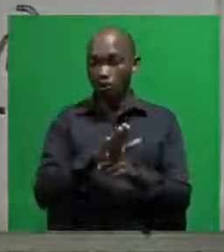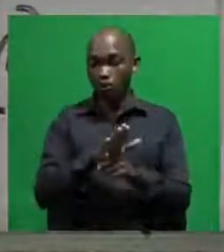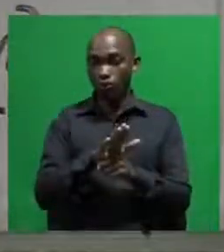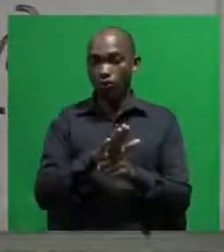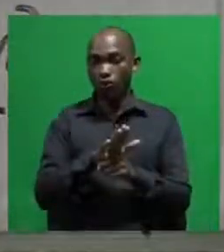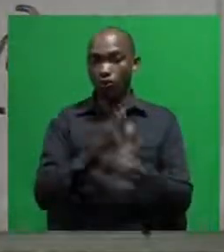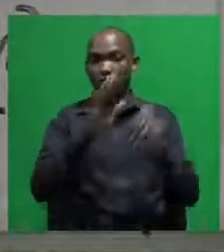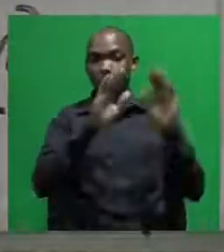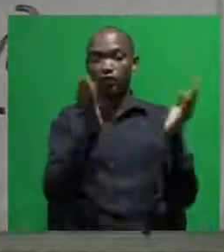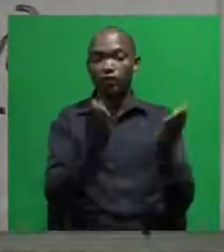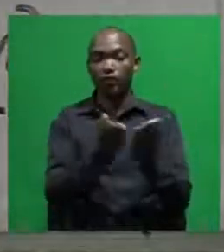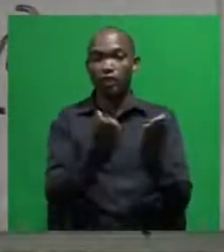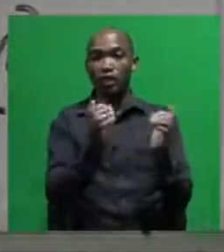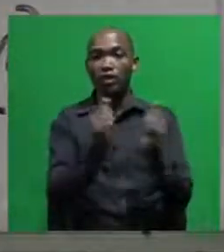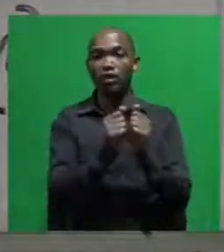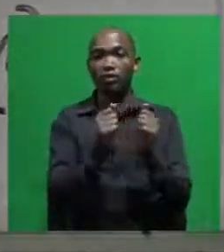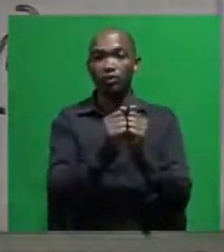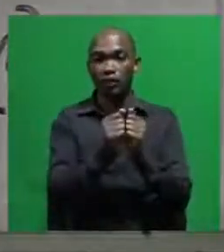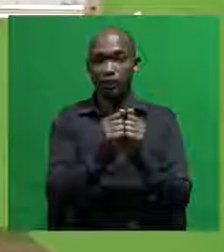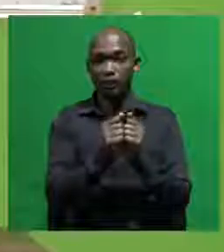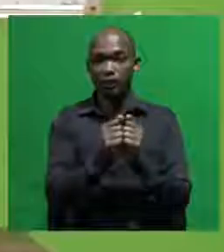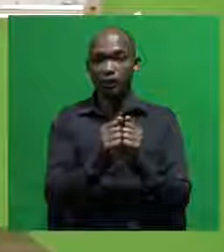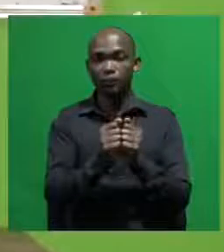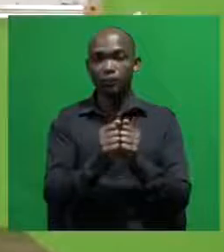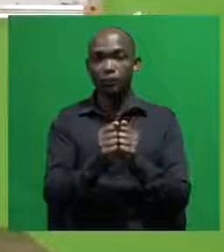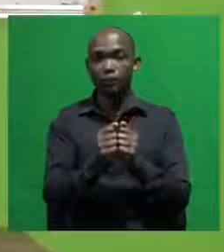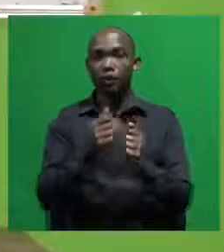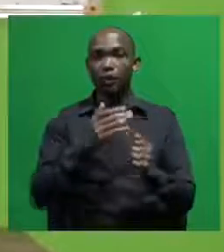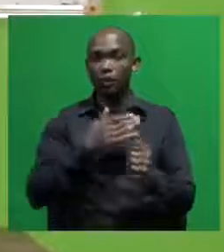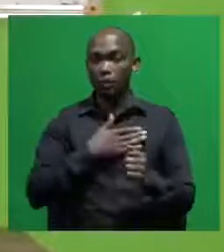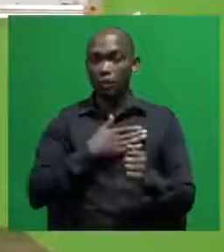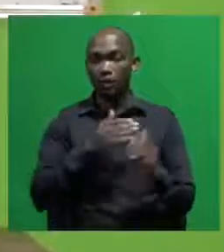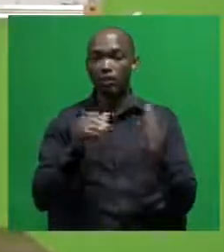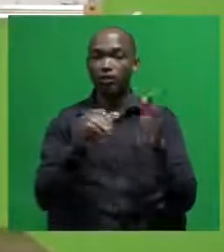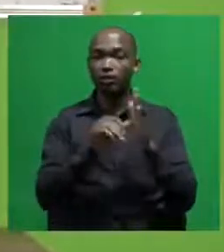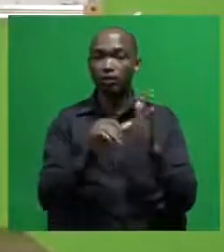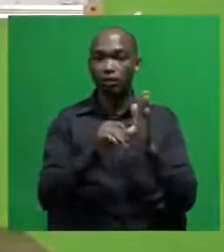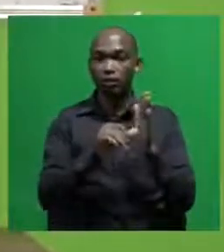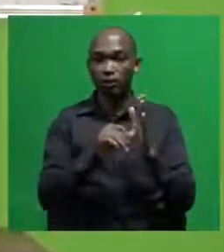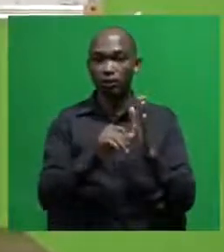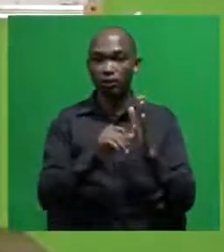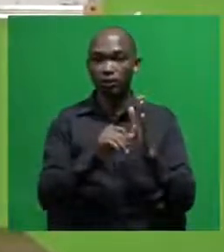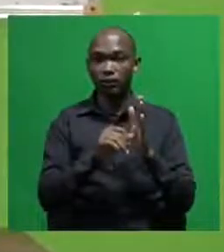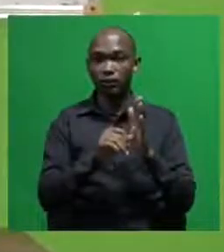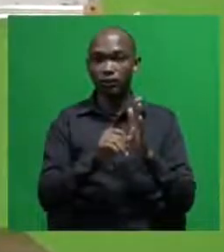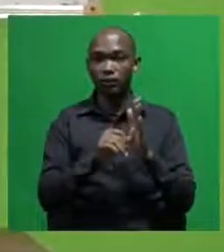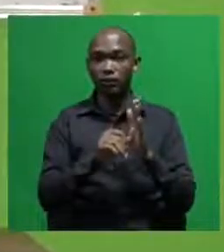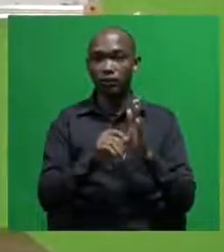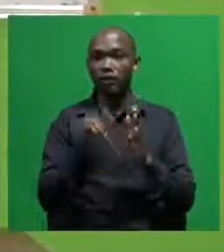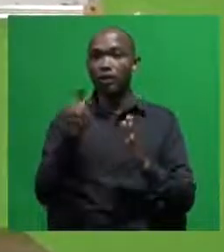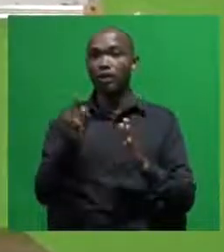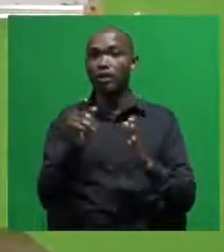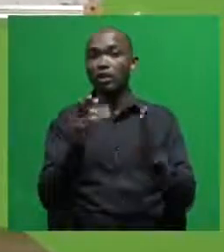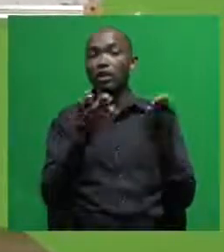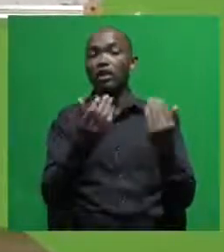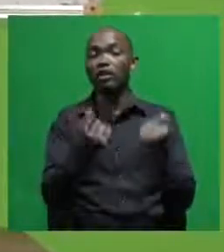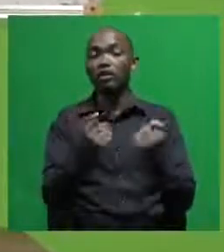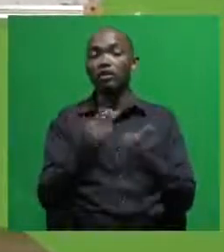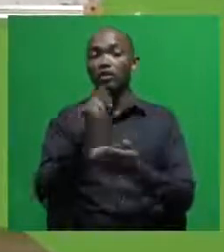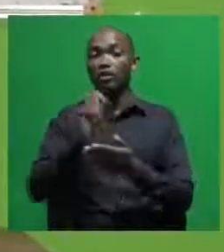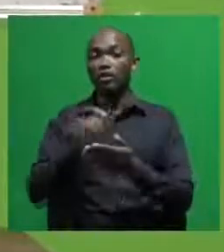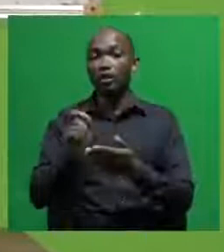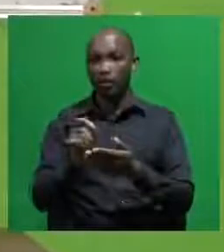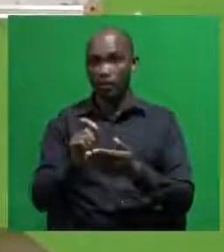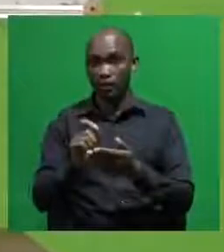volume for the spherical object. Now, my students, can